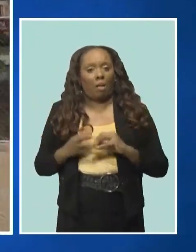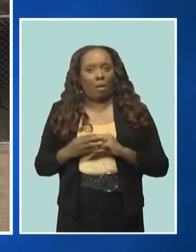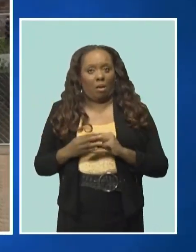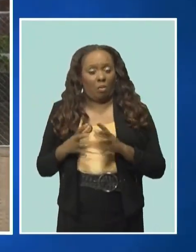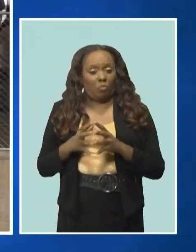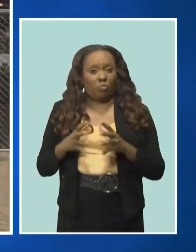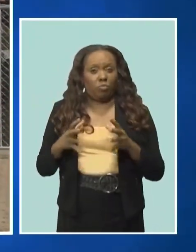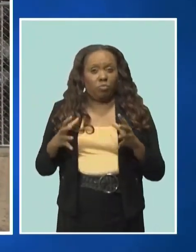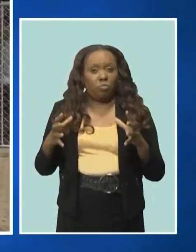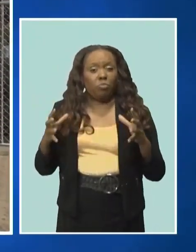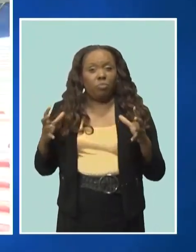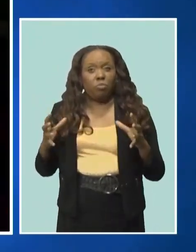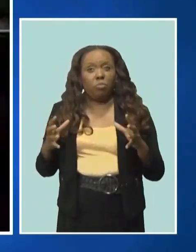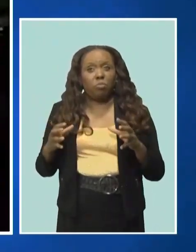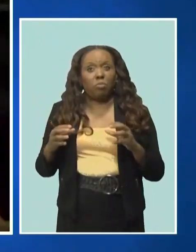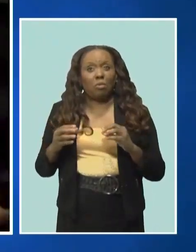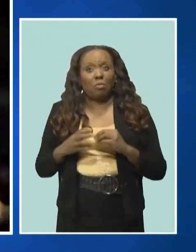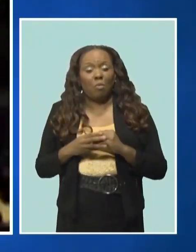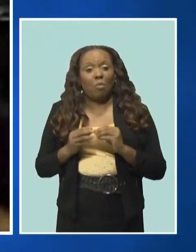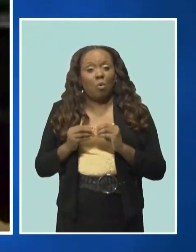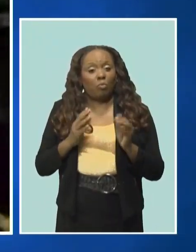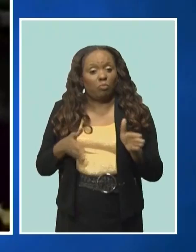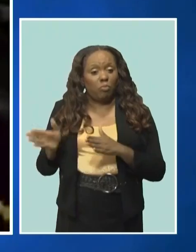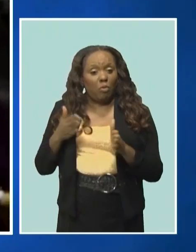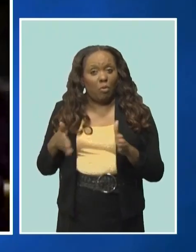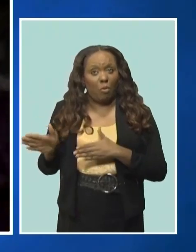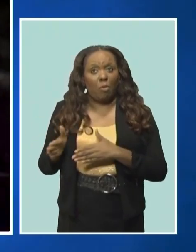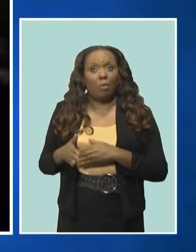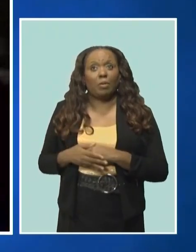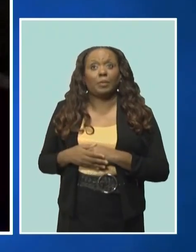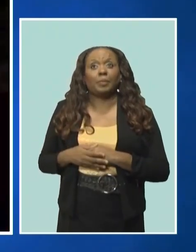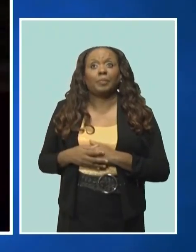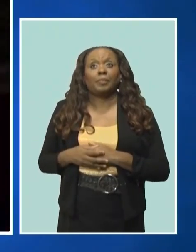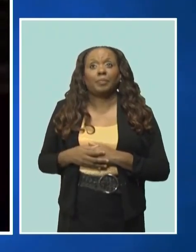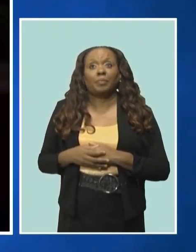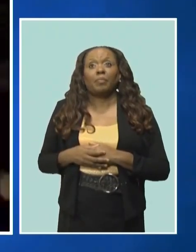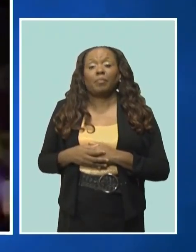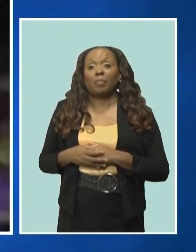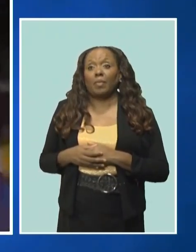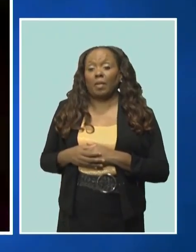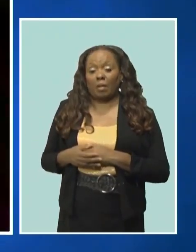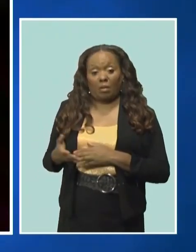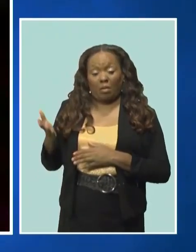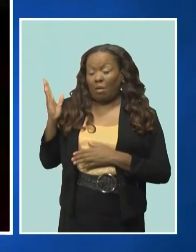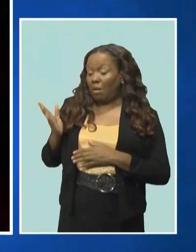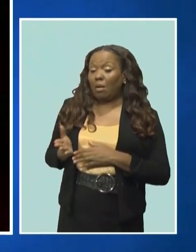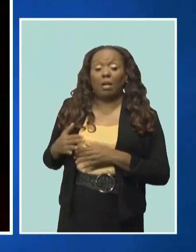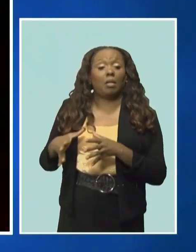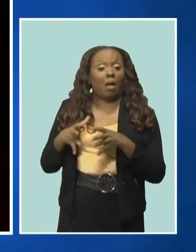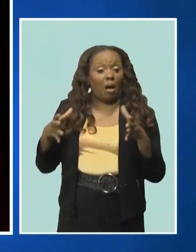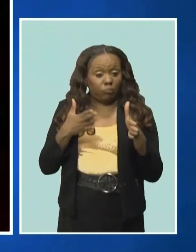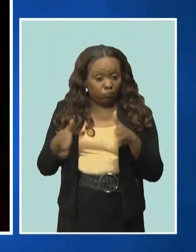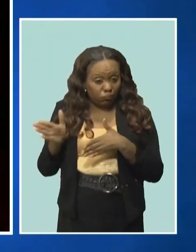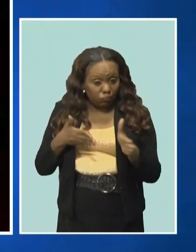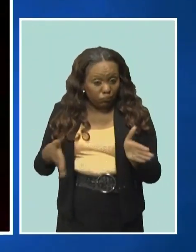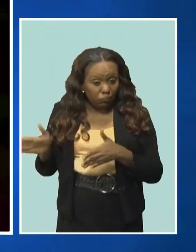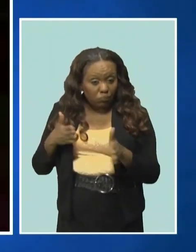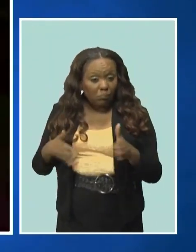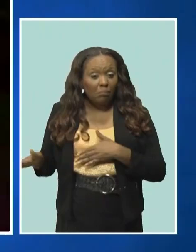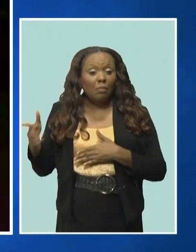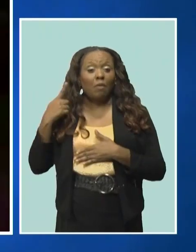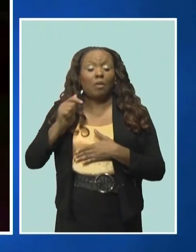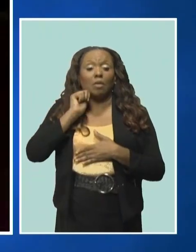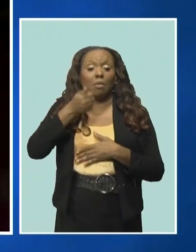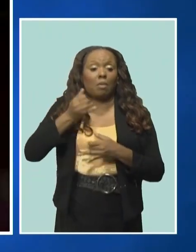News. And of course, there has been much logistical preparation in the lead